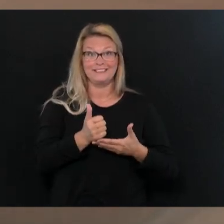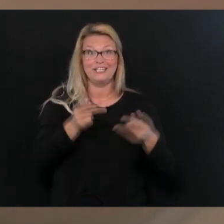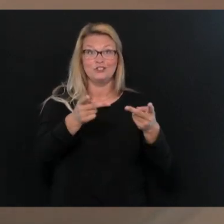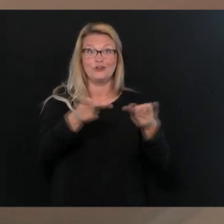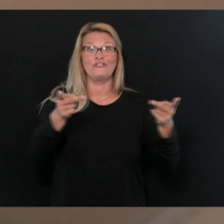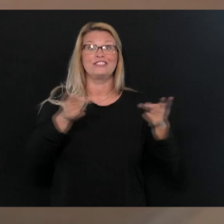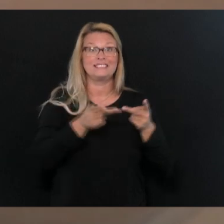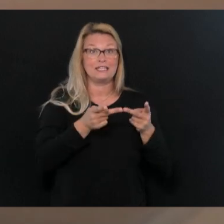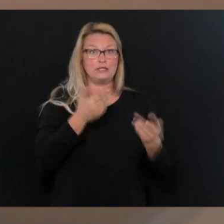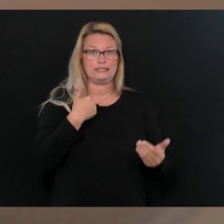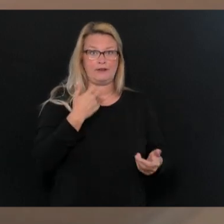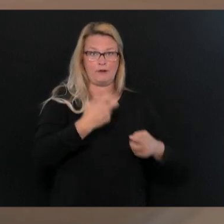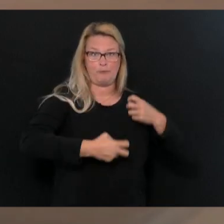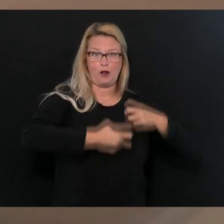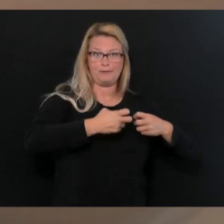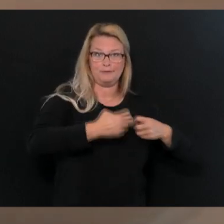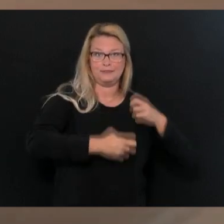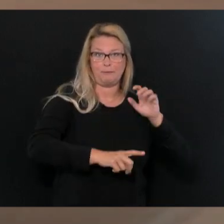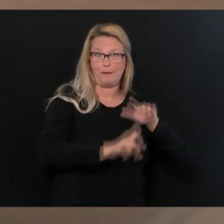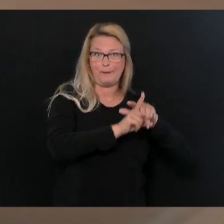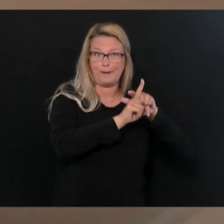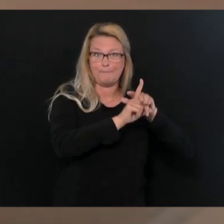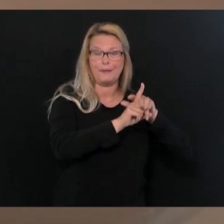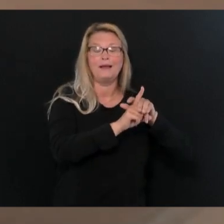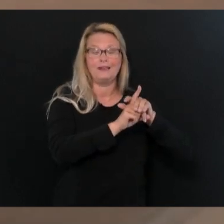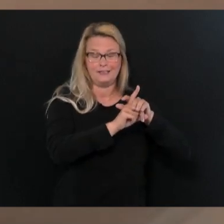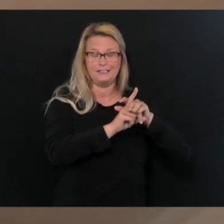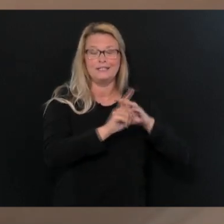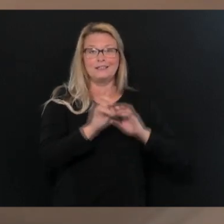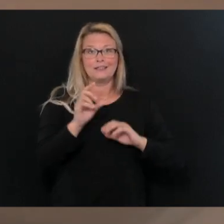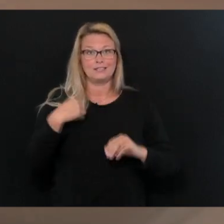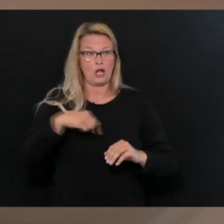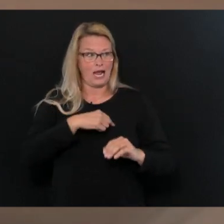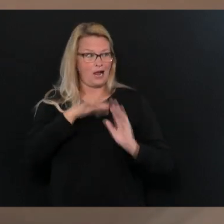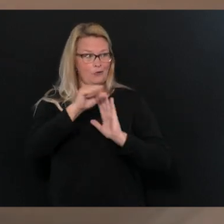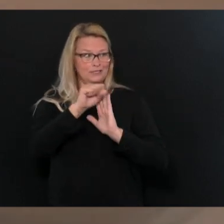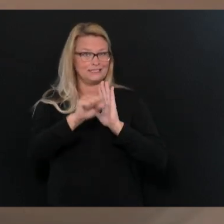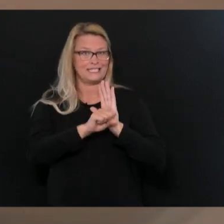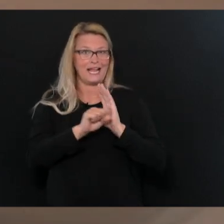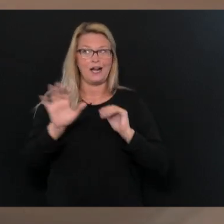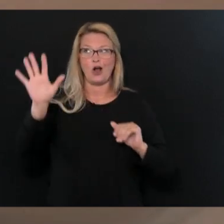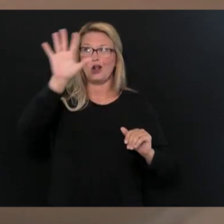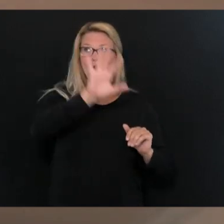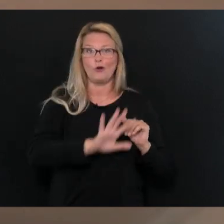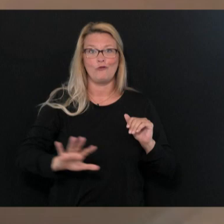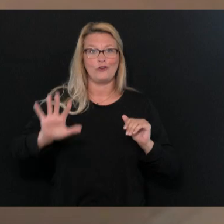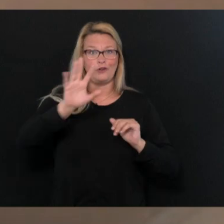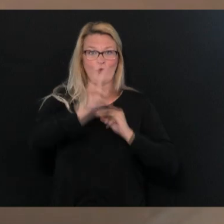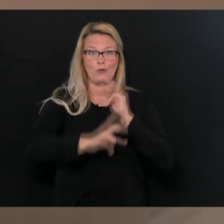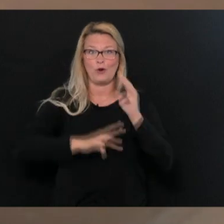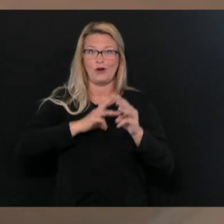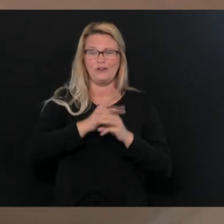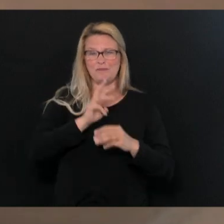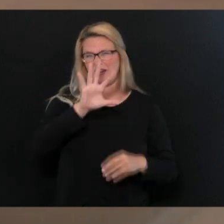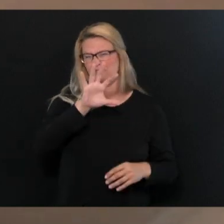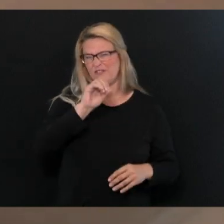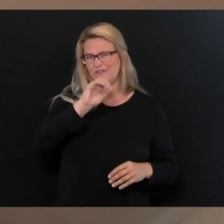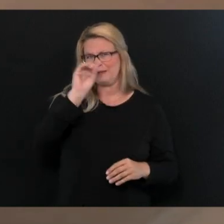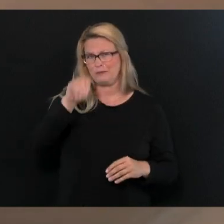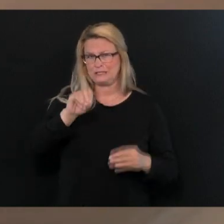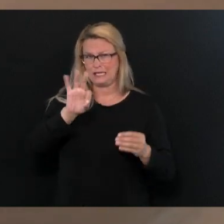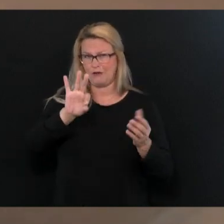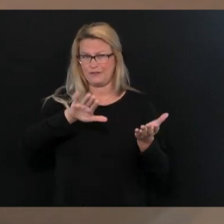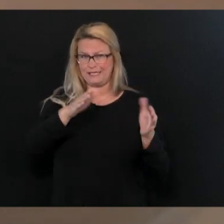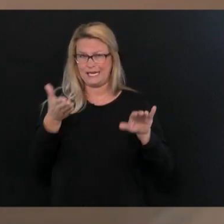might be having problems. And remember, in our state and around the world, over 50% of the deaths